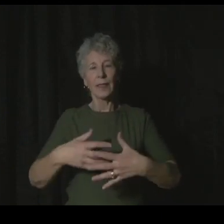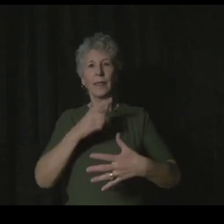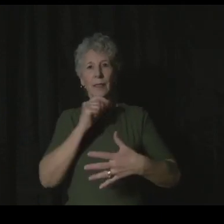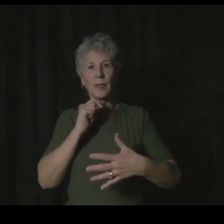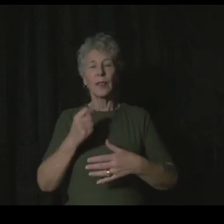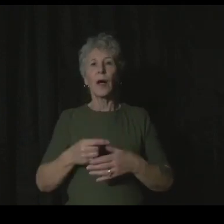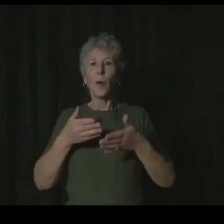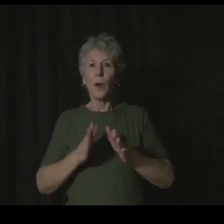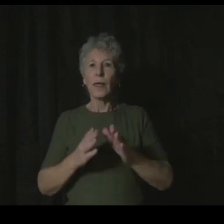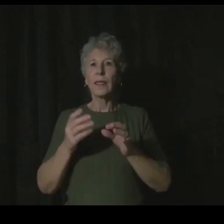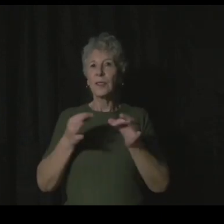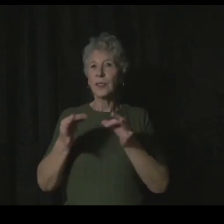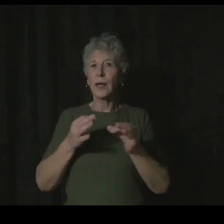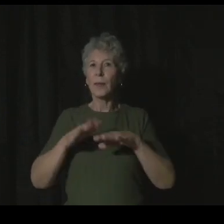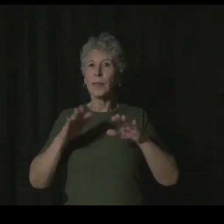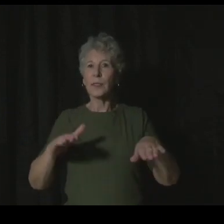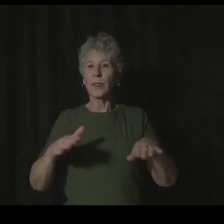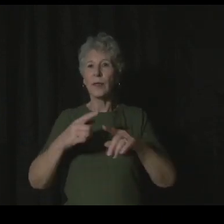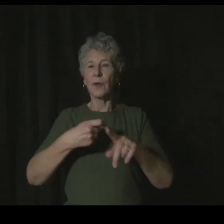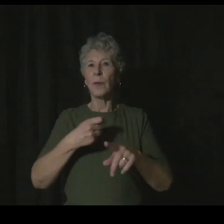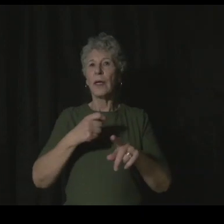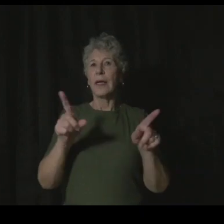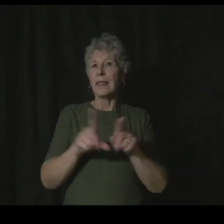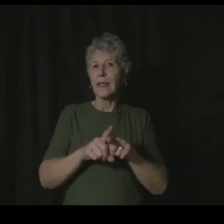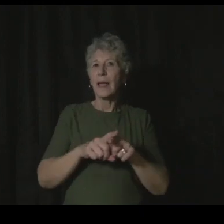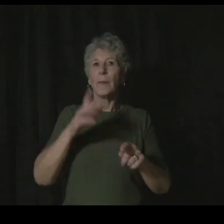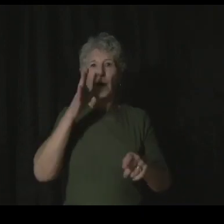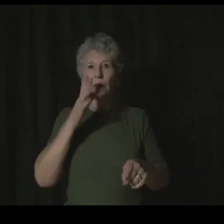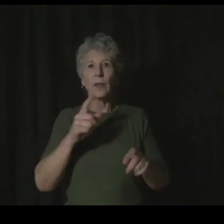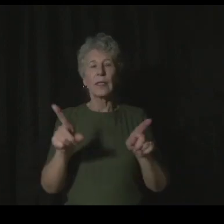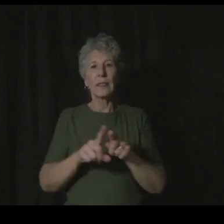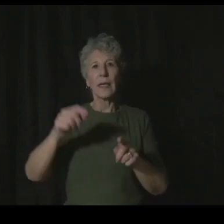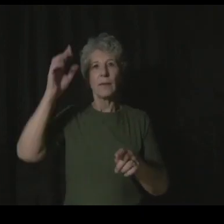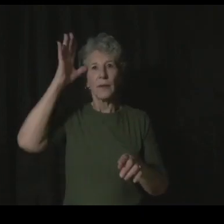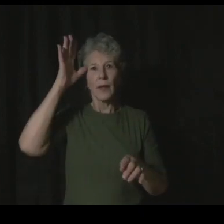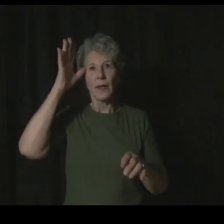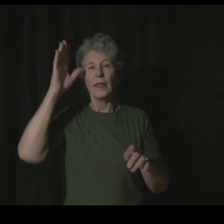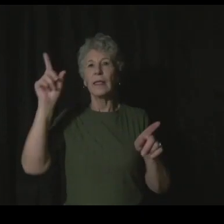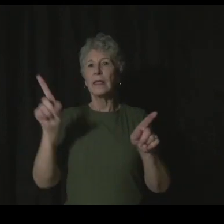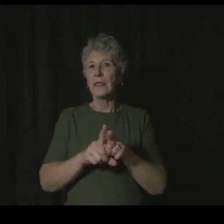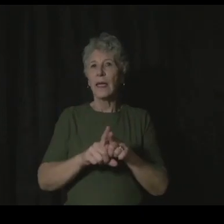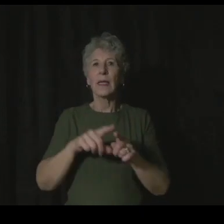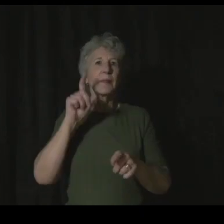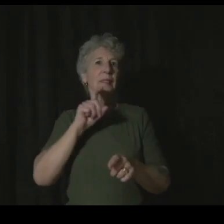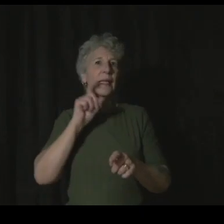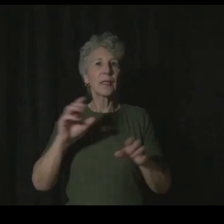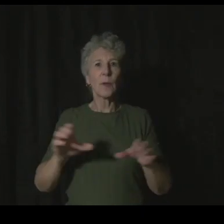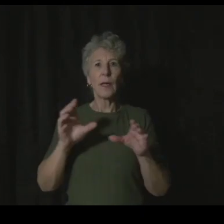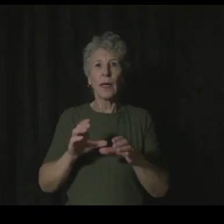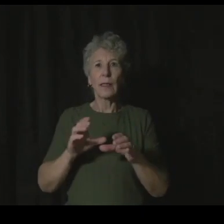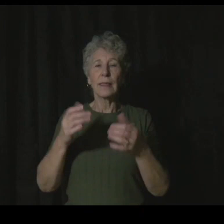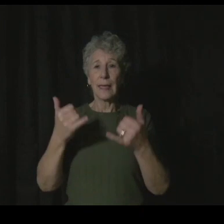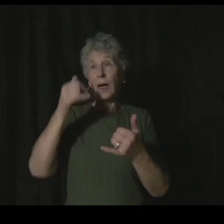to describe the children of the same mother and the same father by the same sexual act. You talk about getting